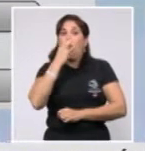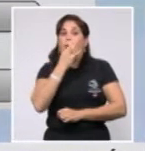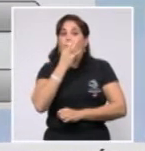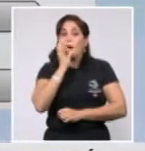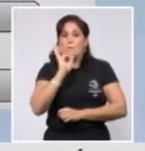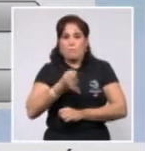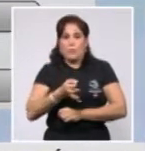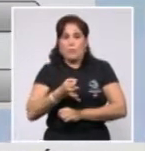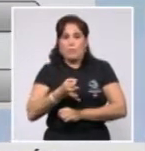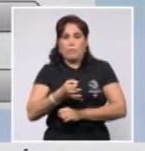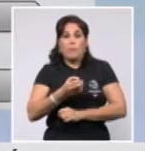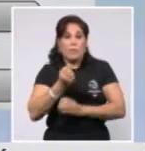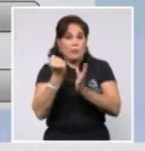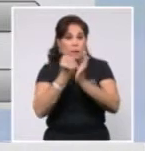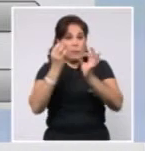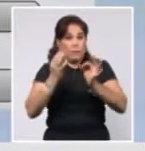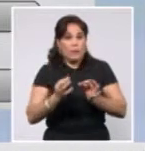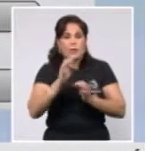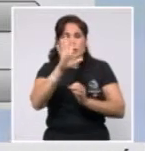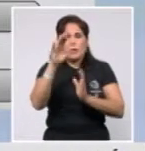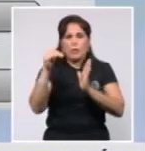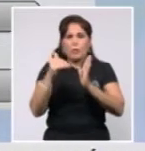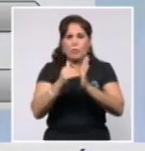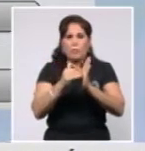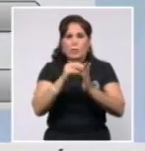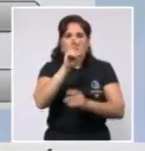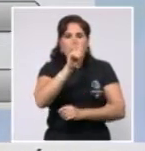the pandemic began to